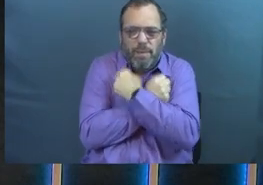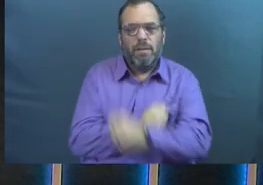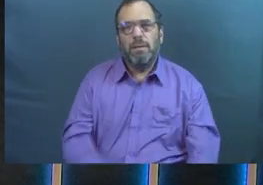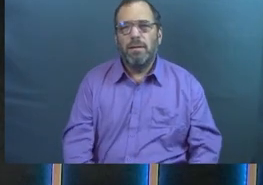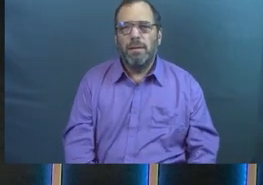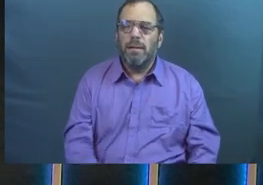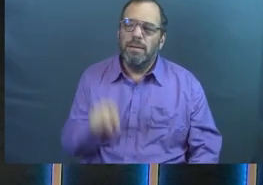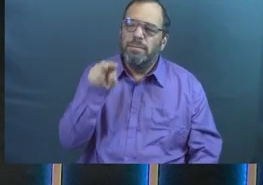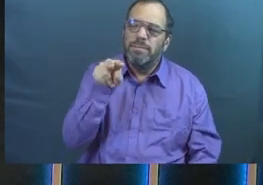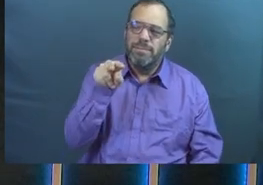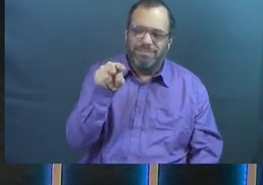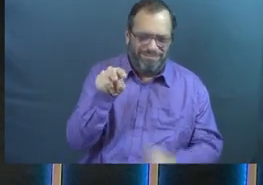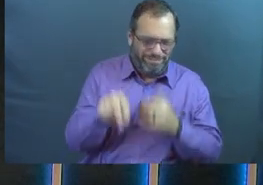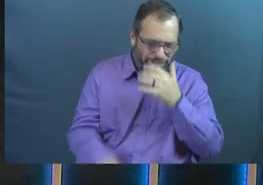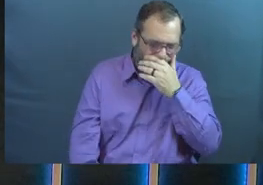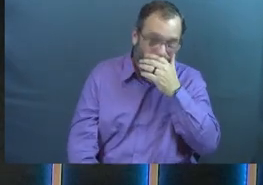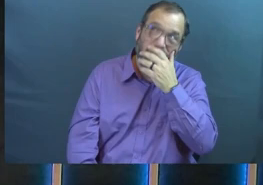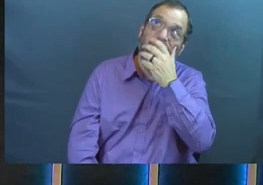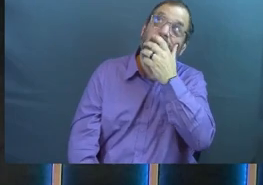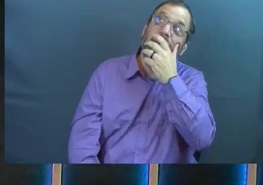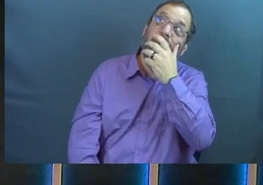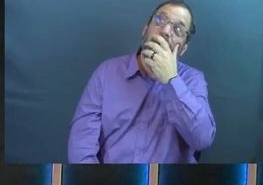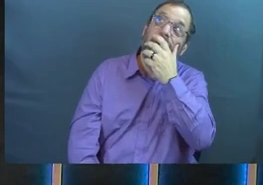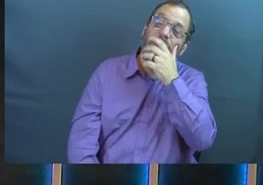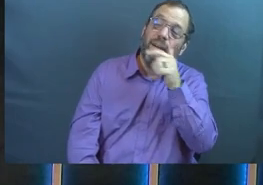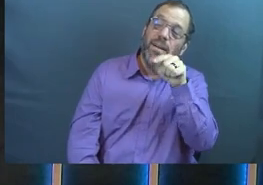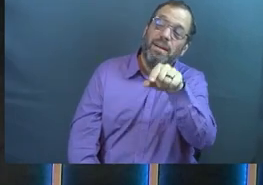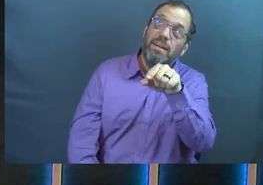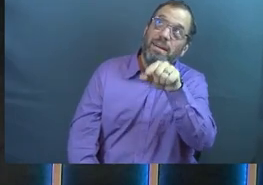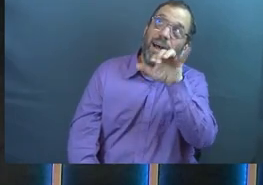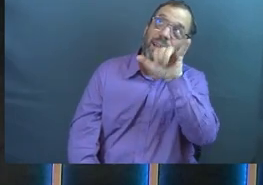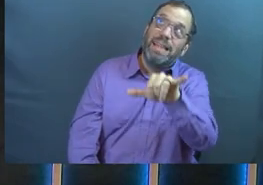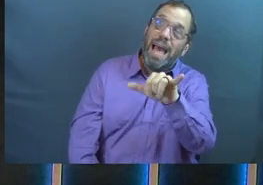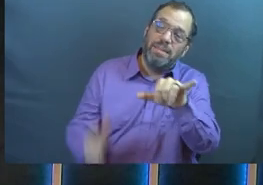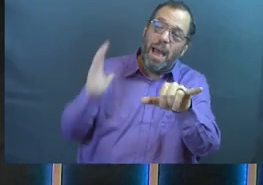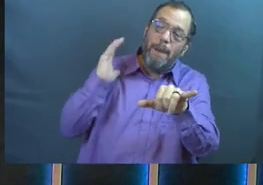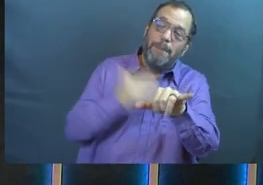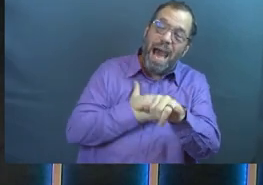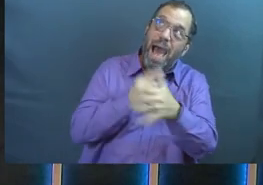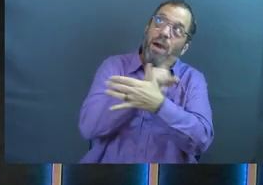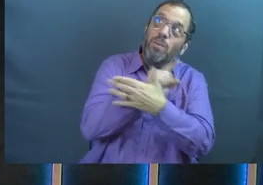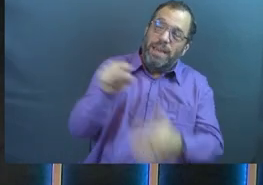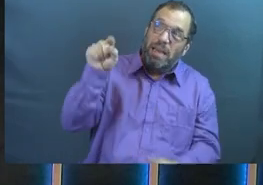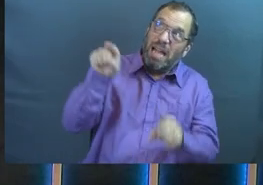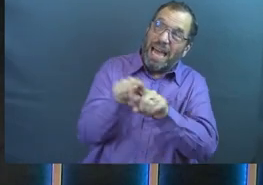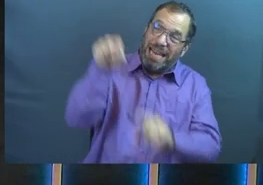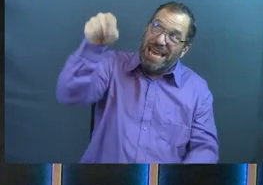And I looked at him, and I had this moment with God, and I'm like, this is a picture of our entire week.